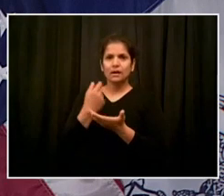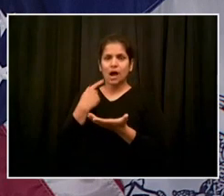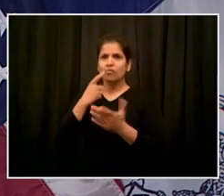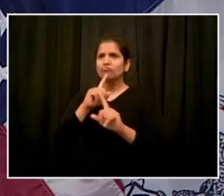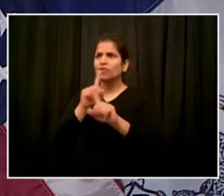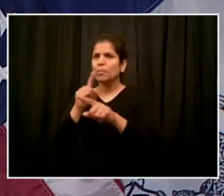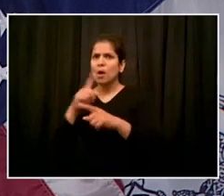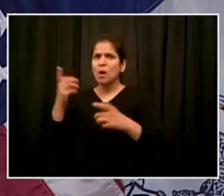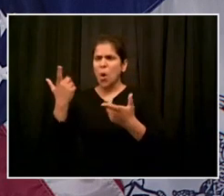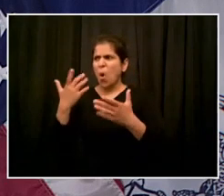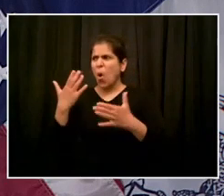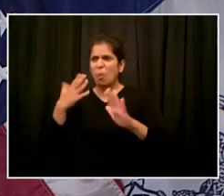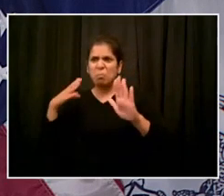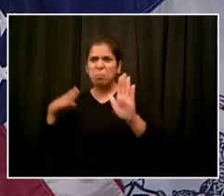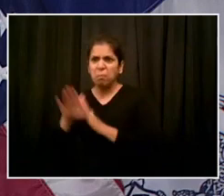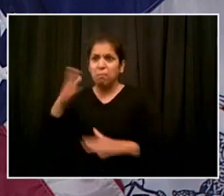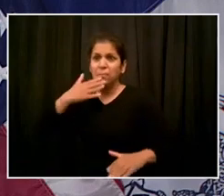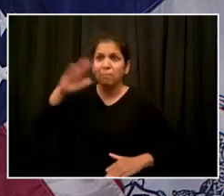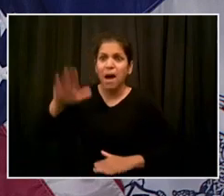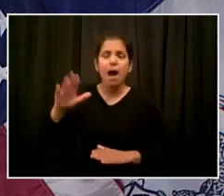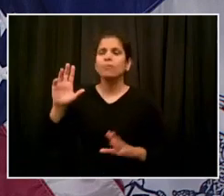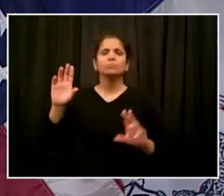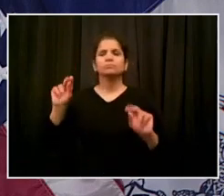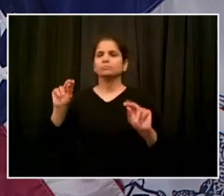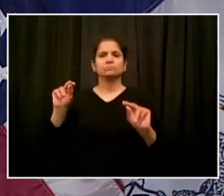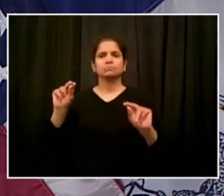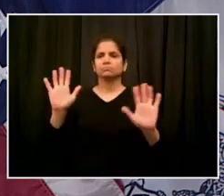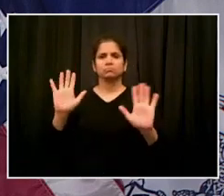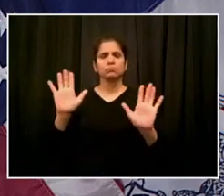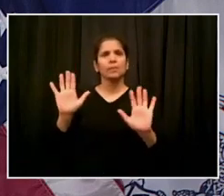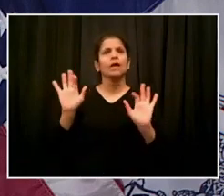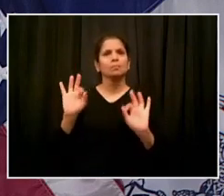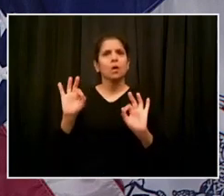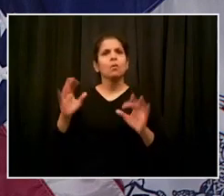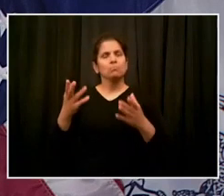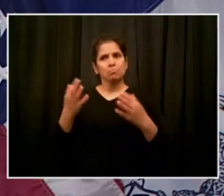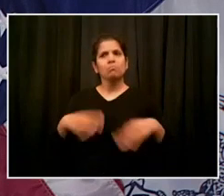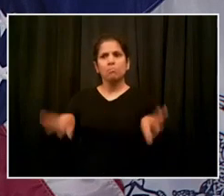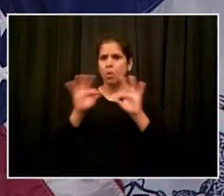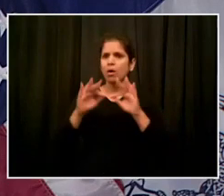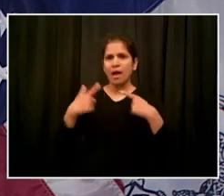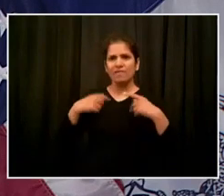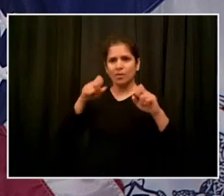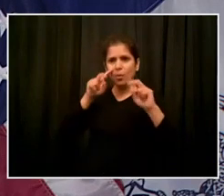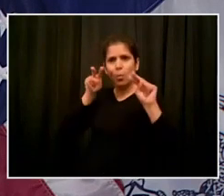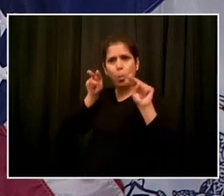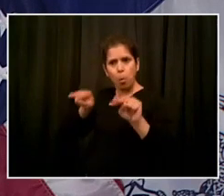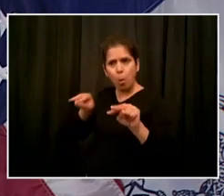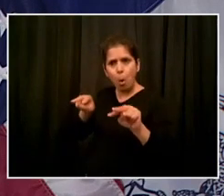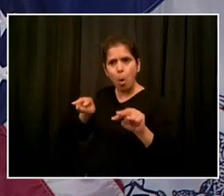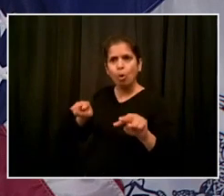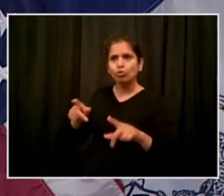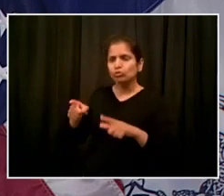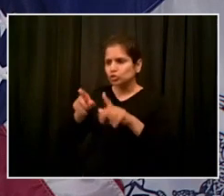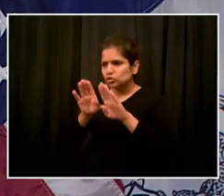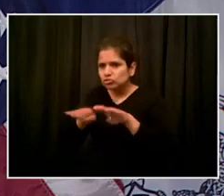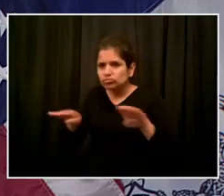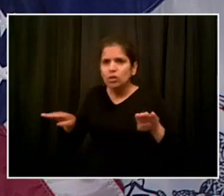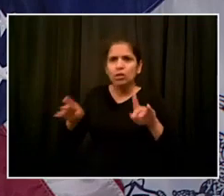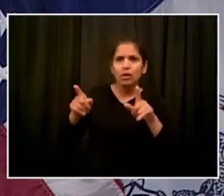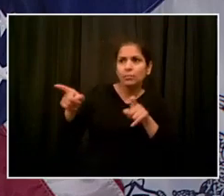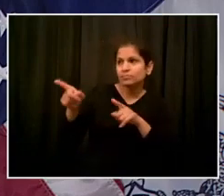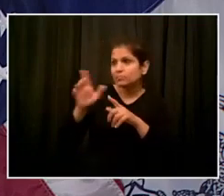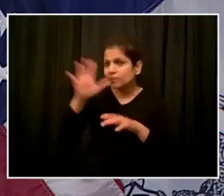affected. But we're learning about it all the time. We're watching it very carefully. We really want to make sure this issue is addressed, and we